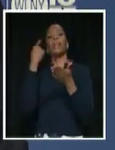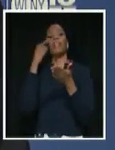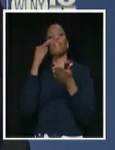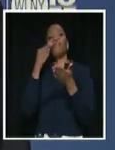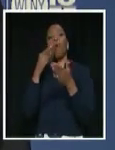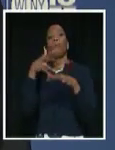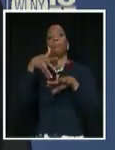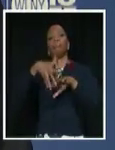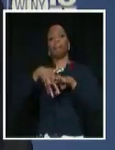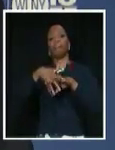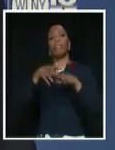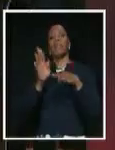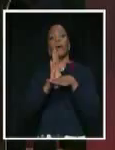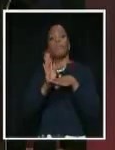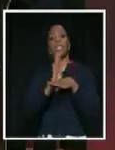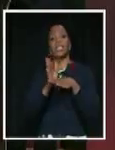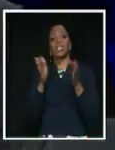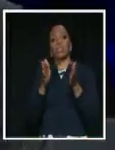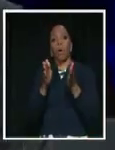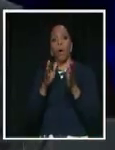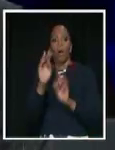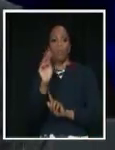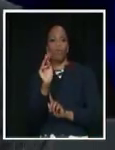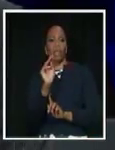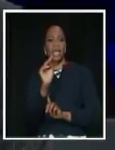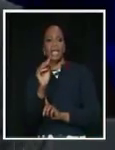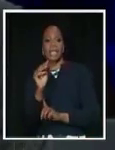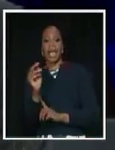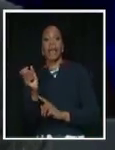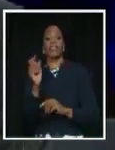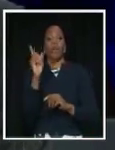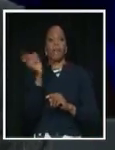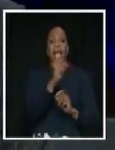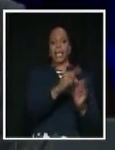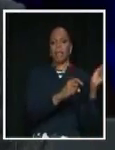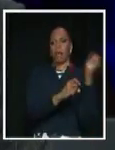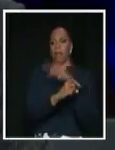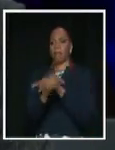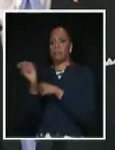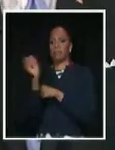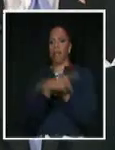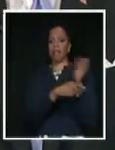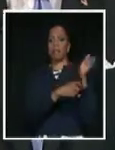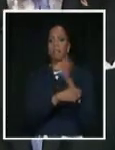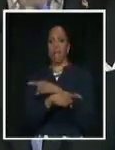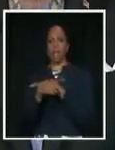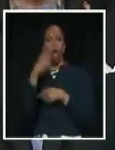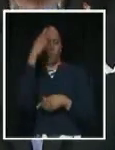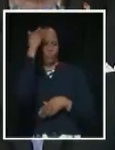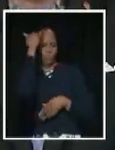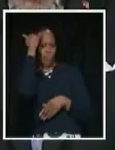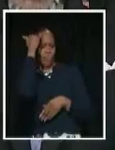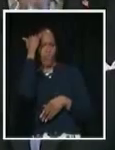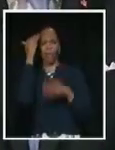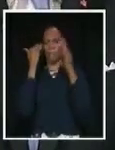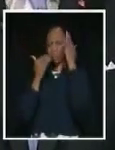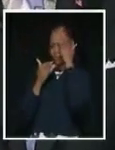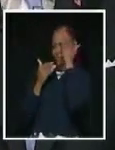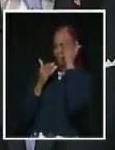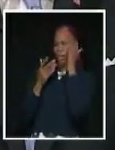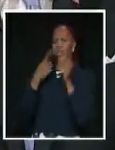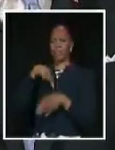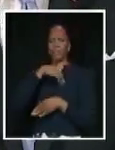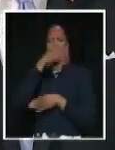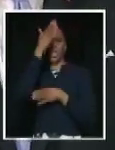for example, small businesses. Thank you both. Now for our lightning round. You know how this works. I give you a question. We are familiar with the lightning round procedure. Just for our